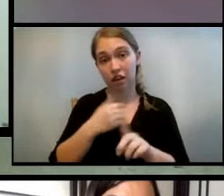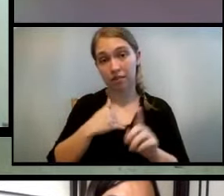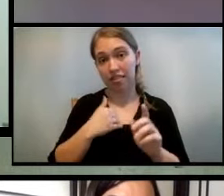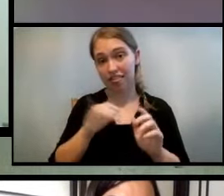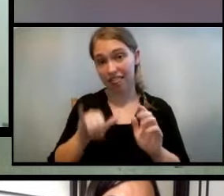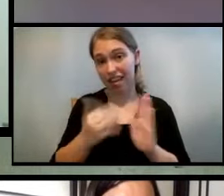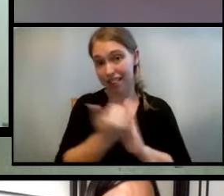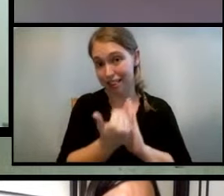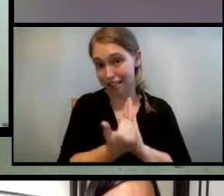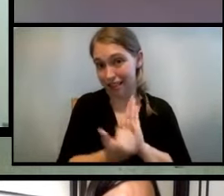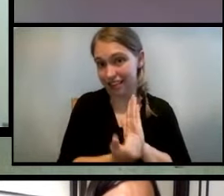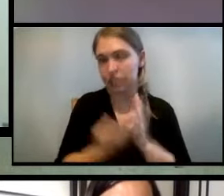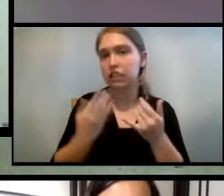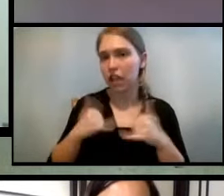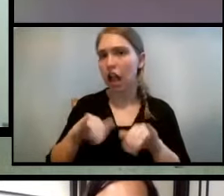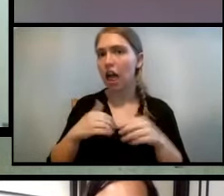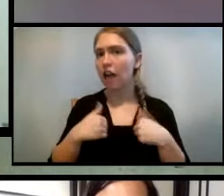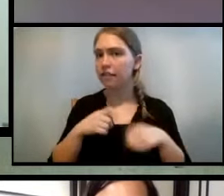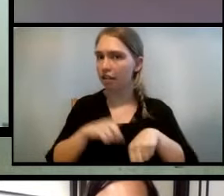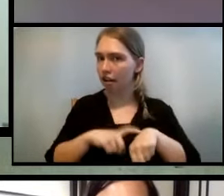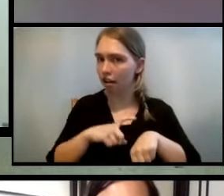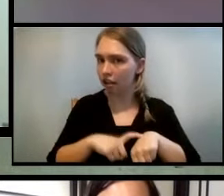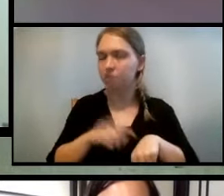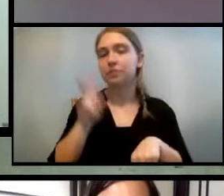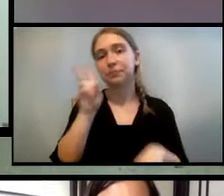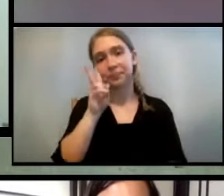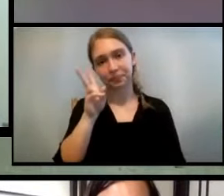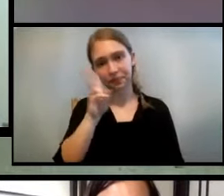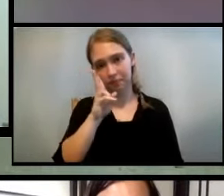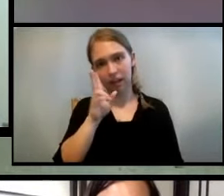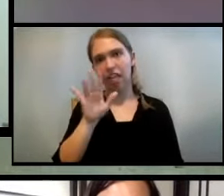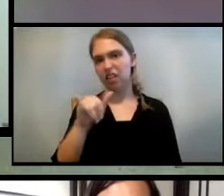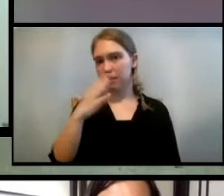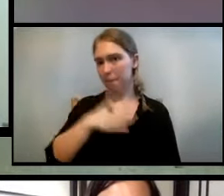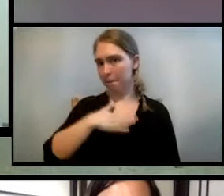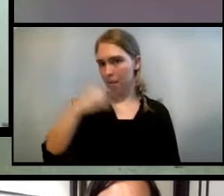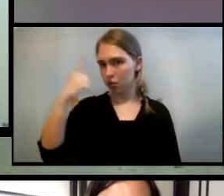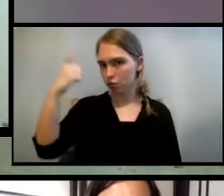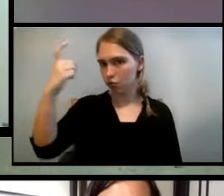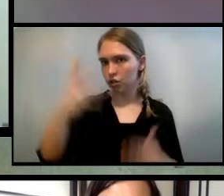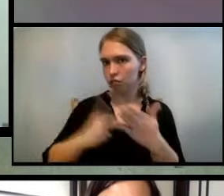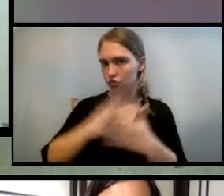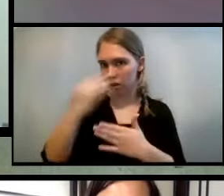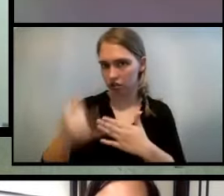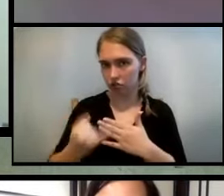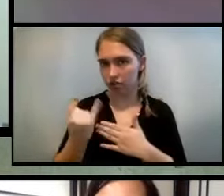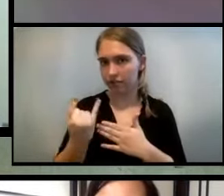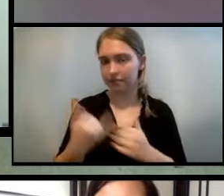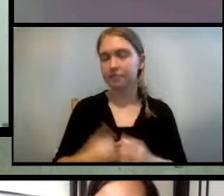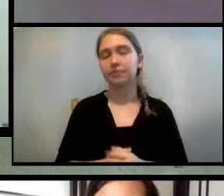time. We'll see. But that is my dream project, and